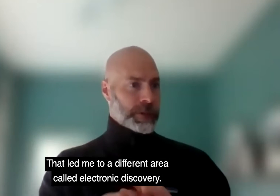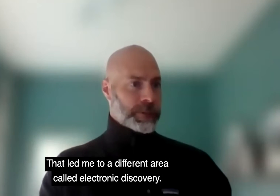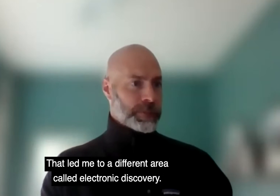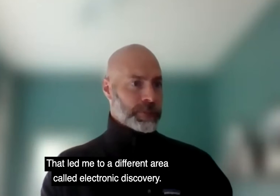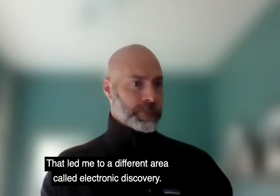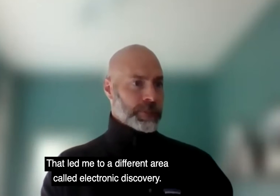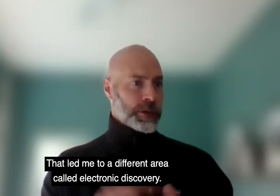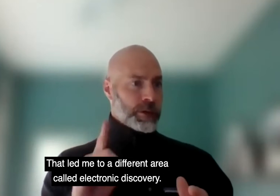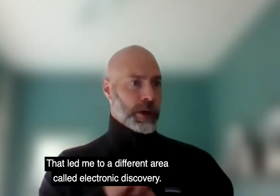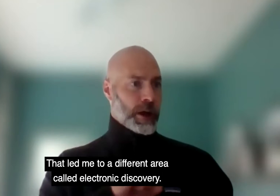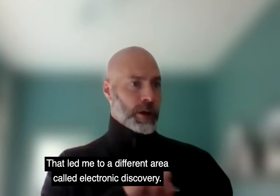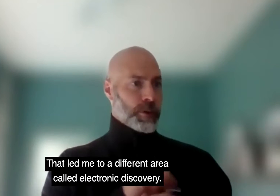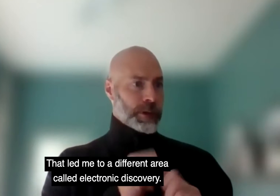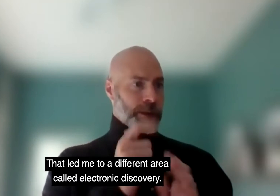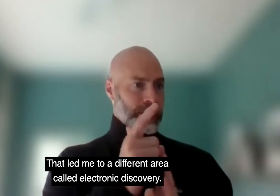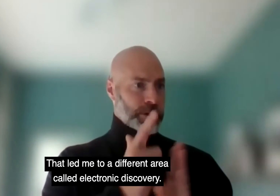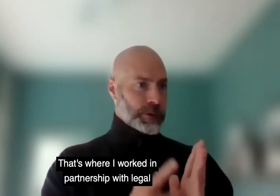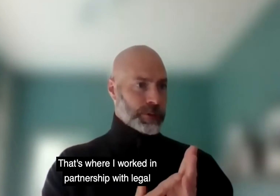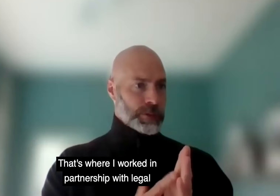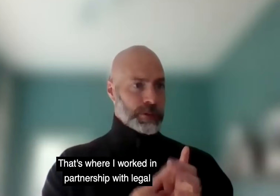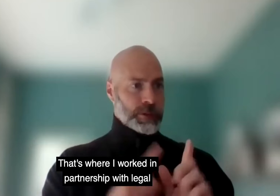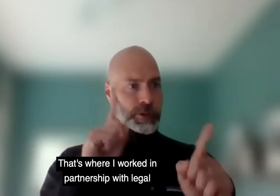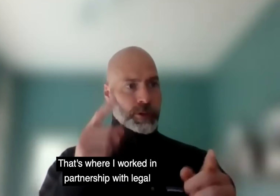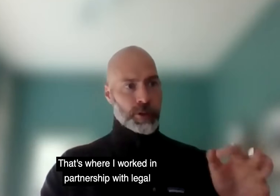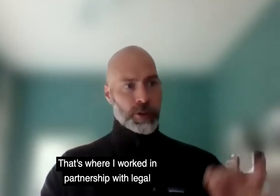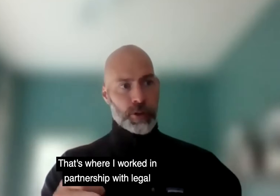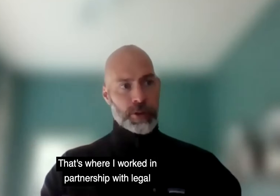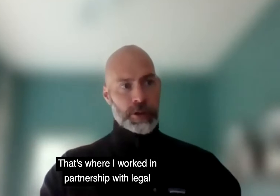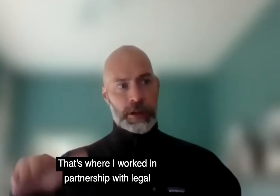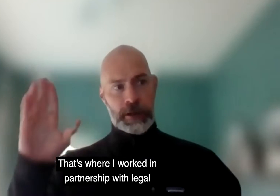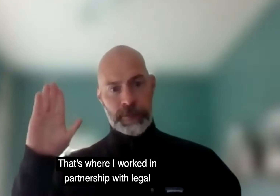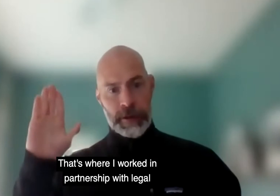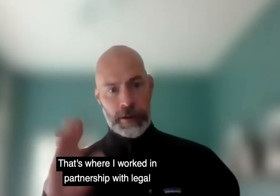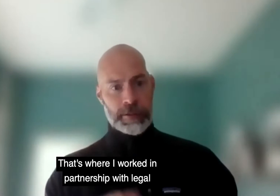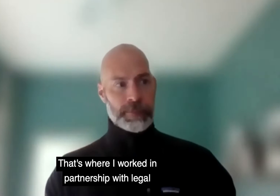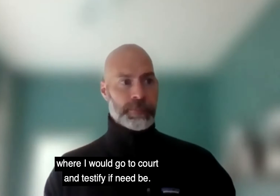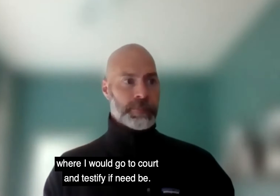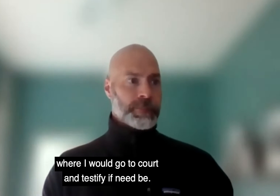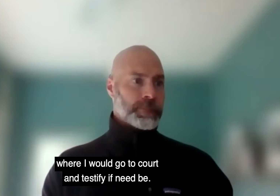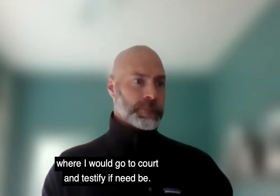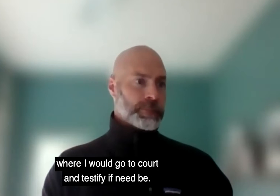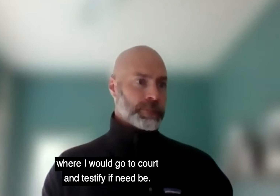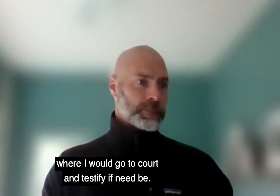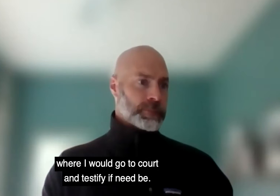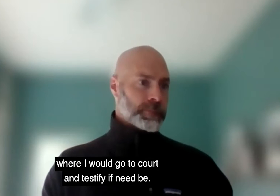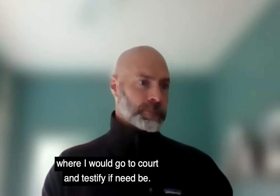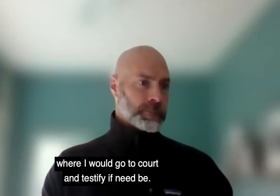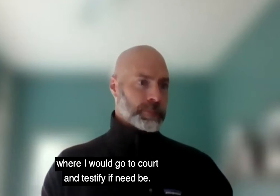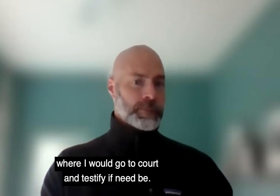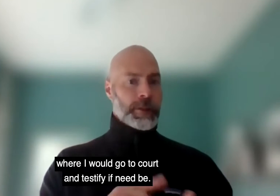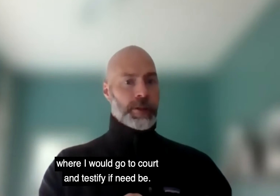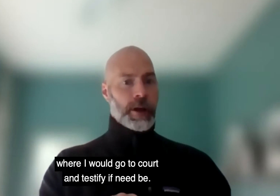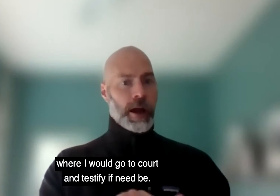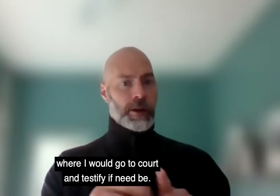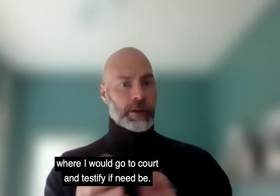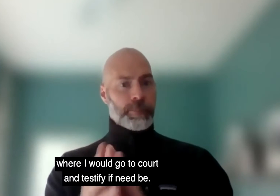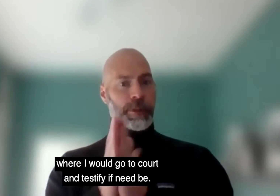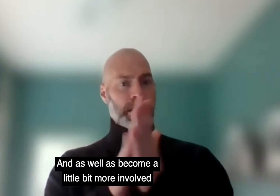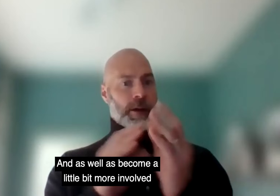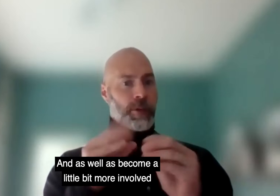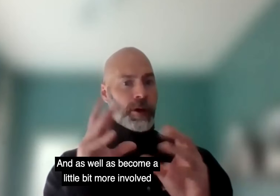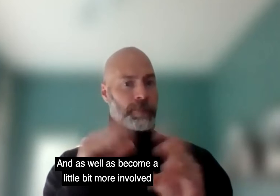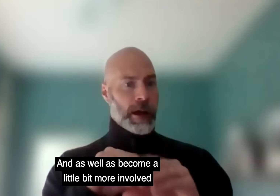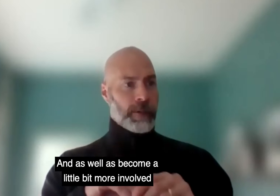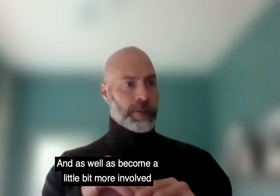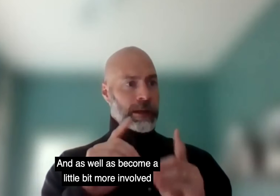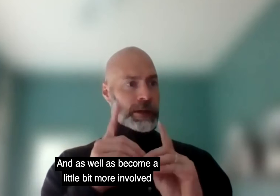area called electronic discovery. That's where I worked in partnership with legal. I would go to court and testify if need be,